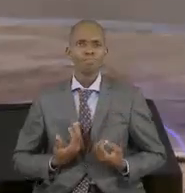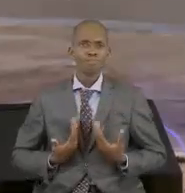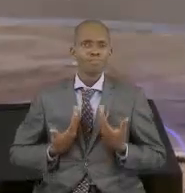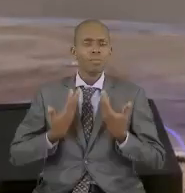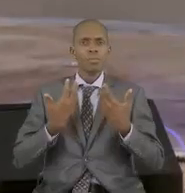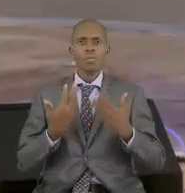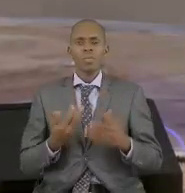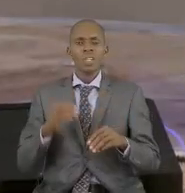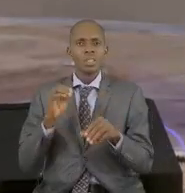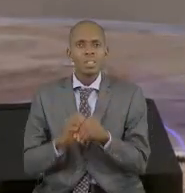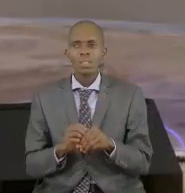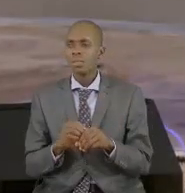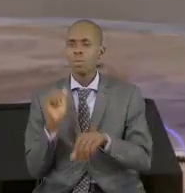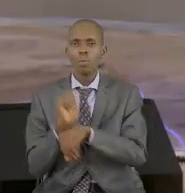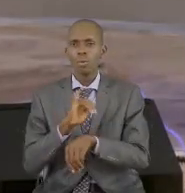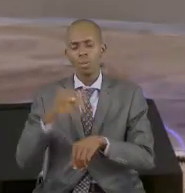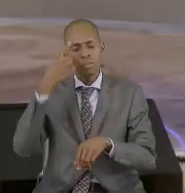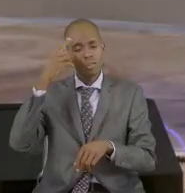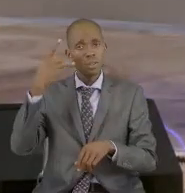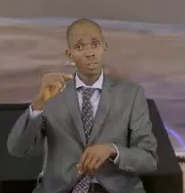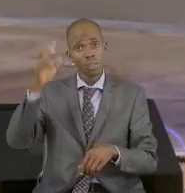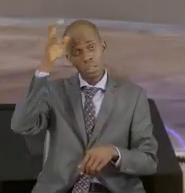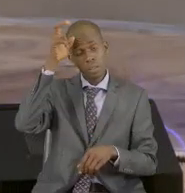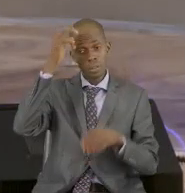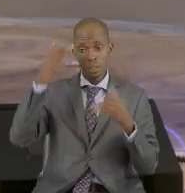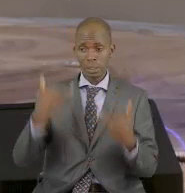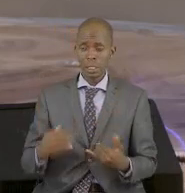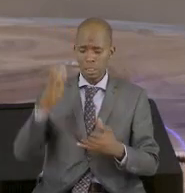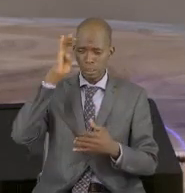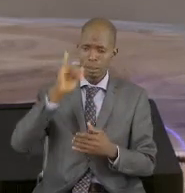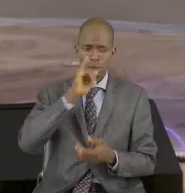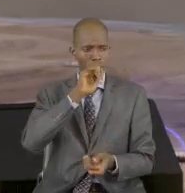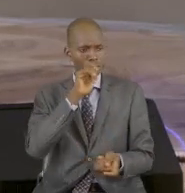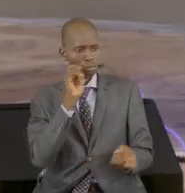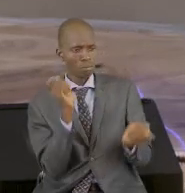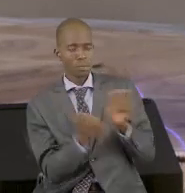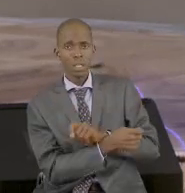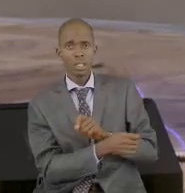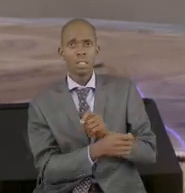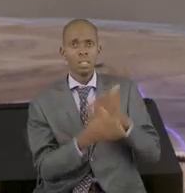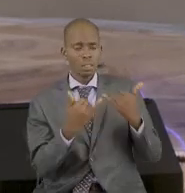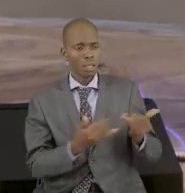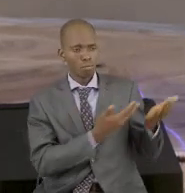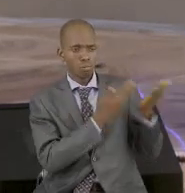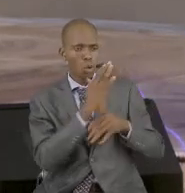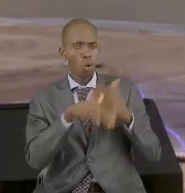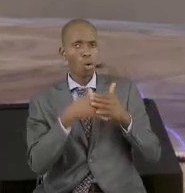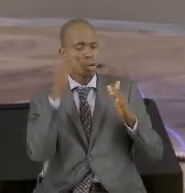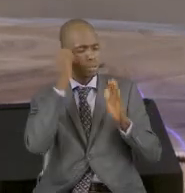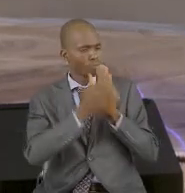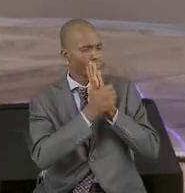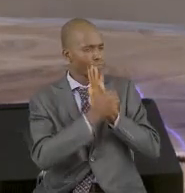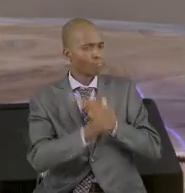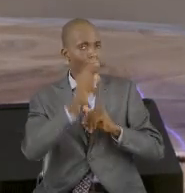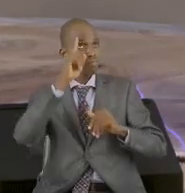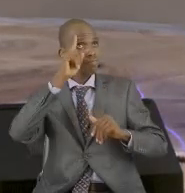in working for the devil. Now he's converted and he brought all his skill, all his talent, and every understanding he